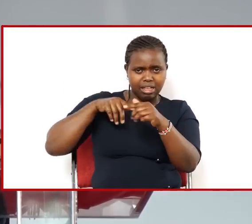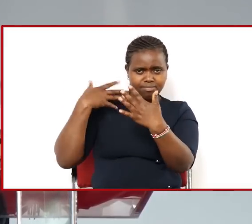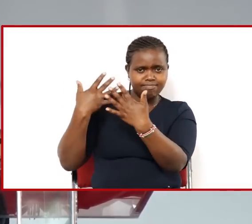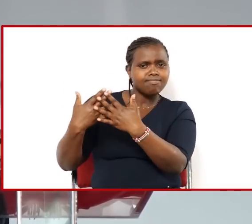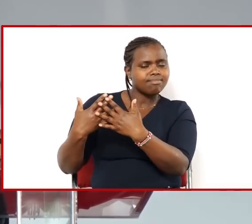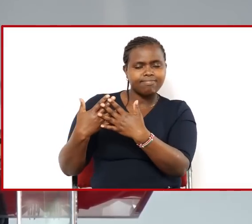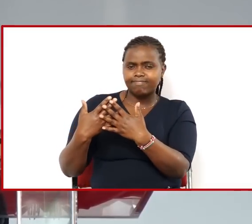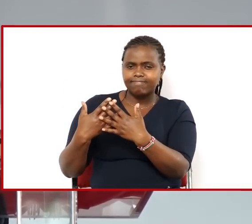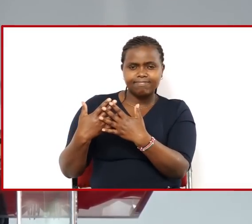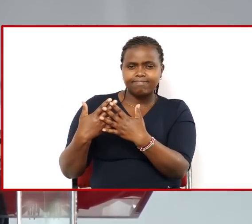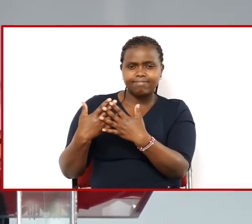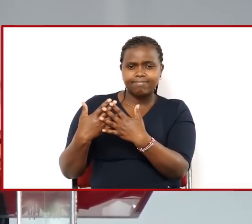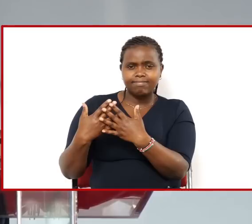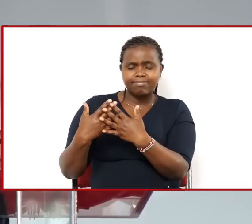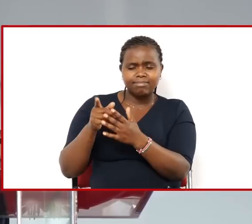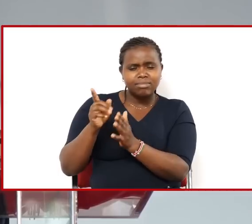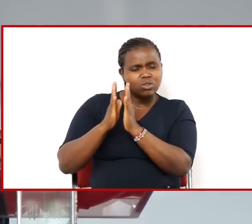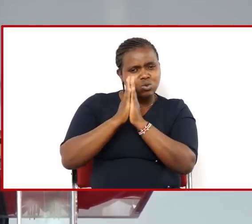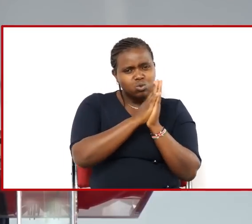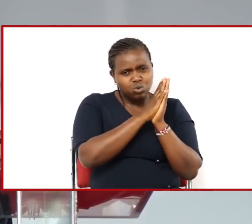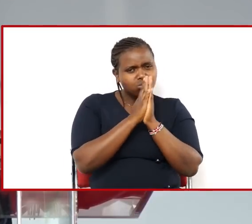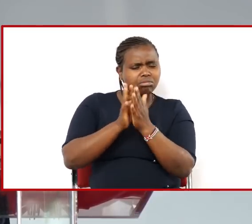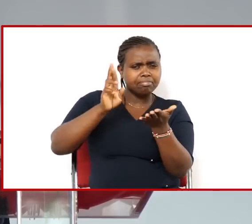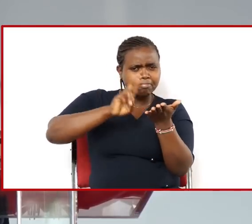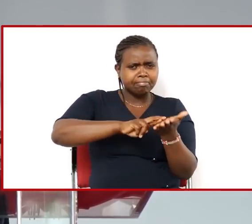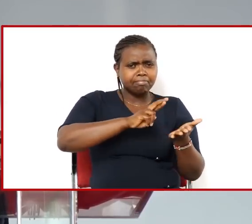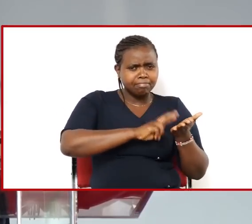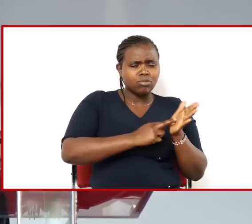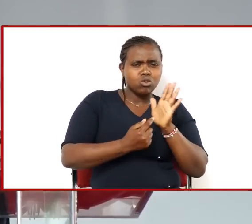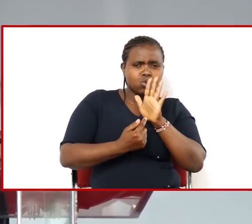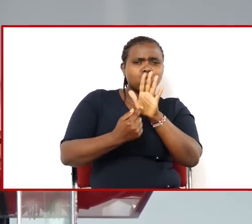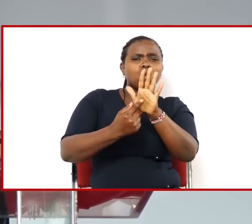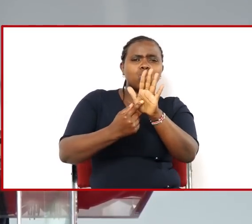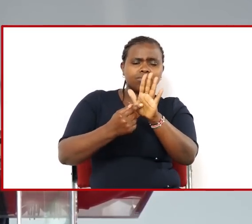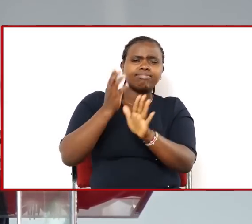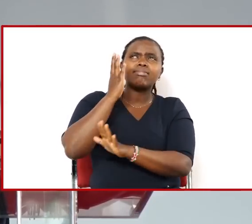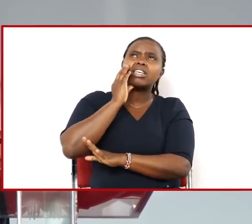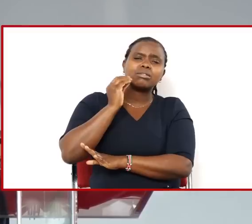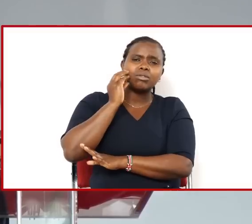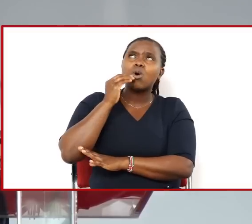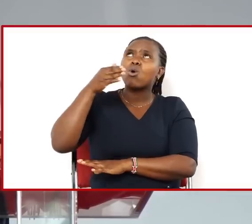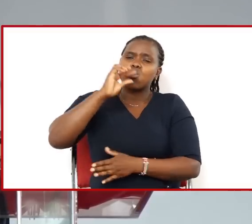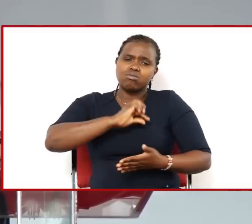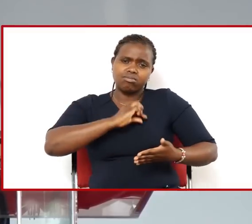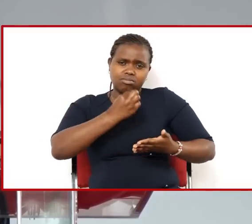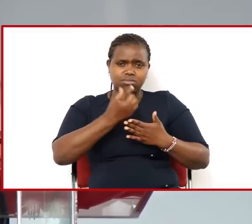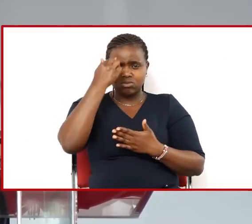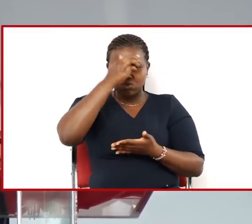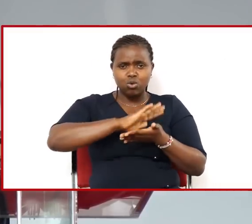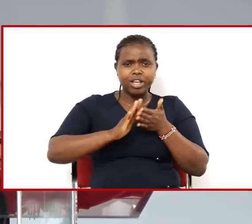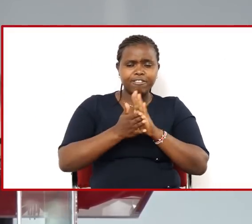him. This passage records him experiencing God's grace of